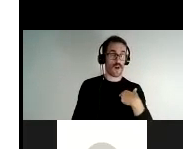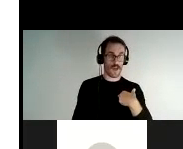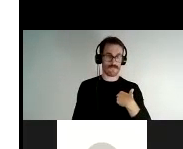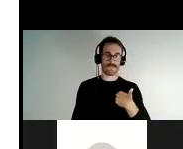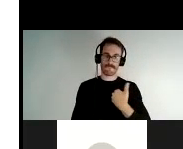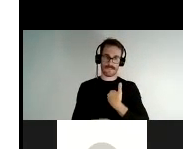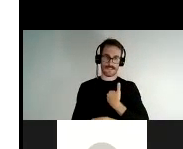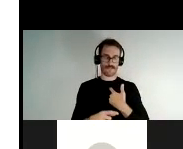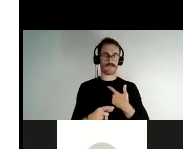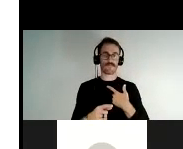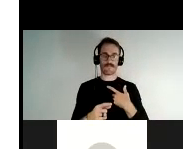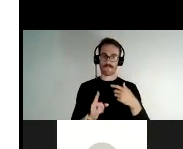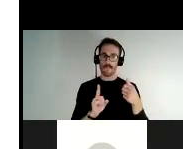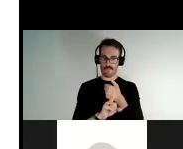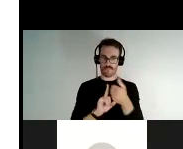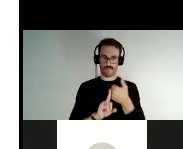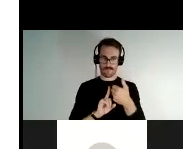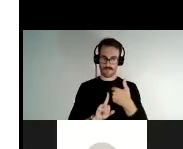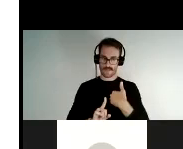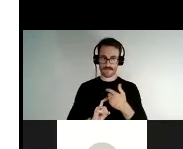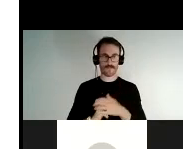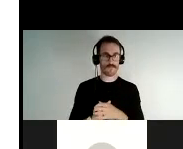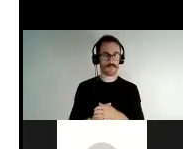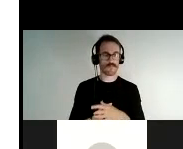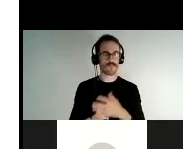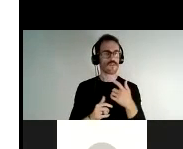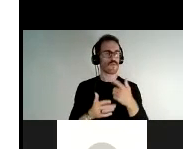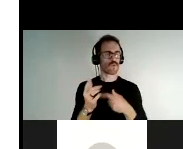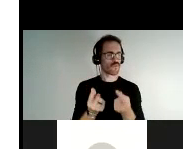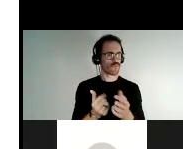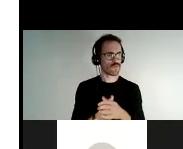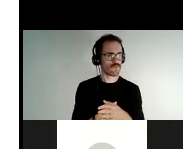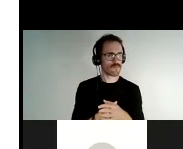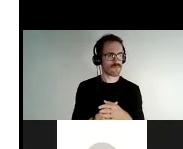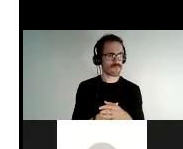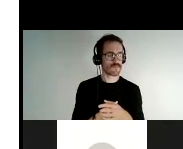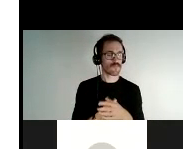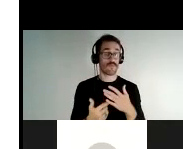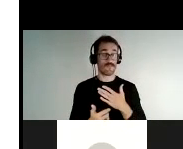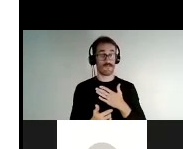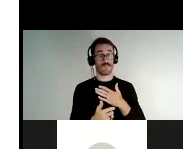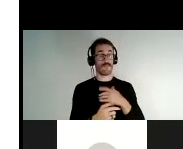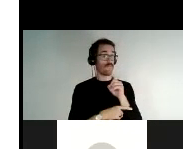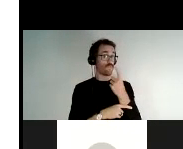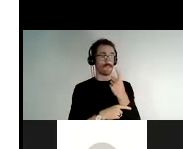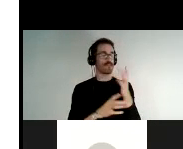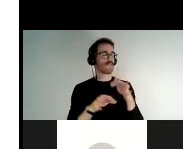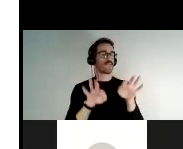always, afraid of somebody discloses. What is it we should do in that situation? So the first thing is really be